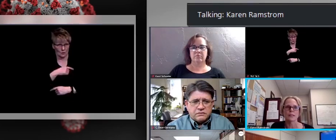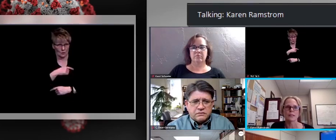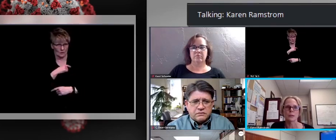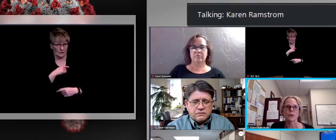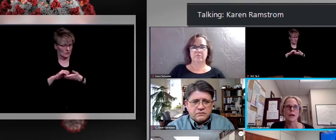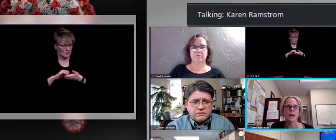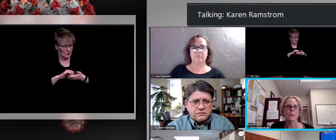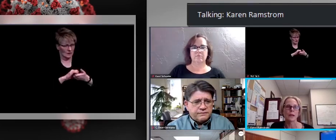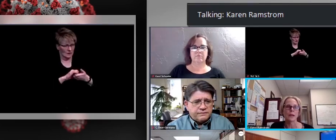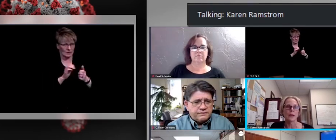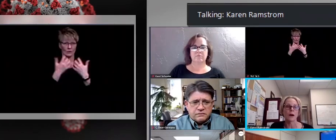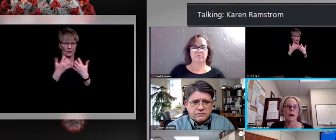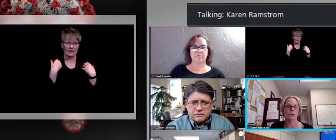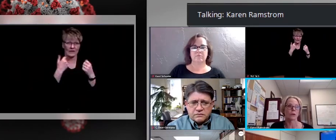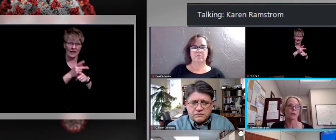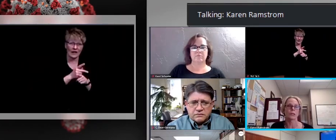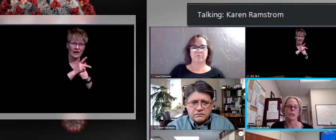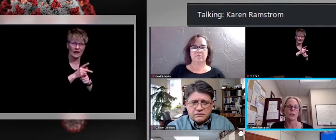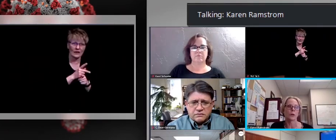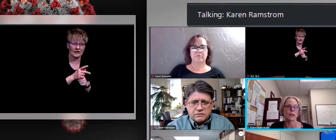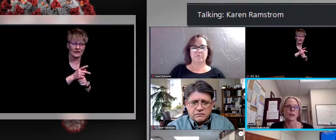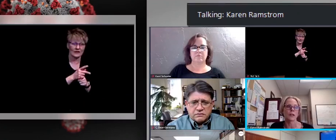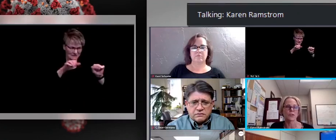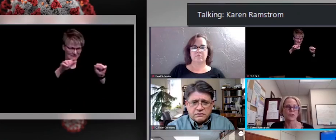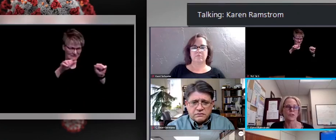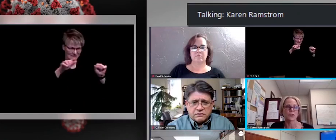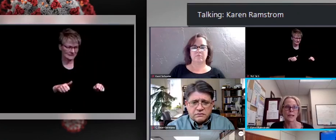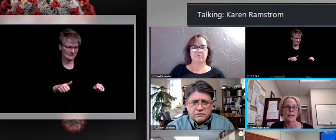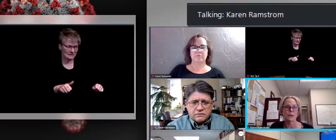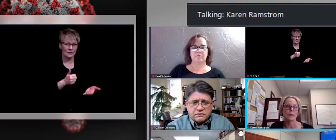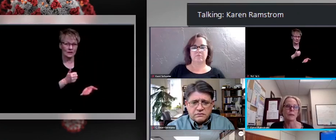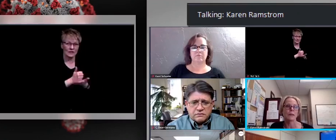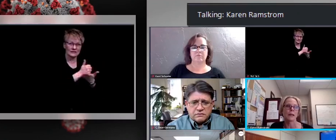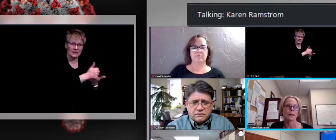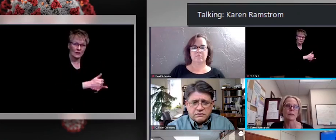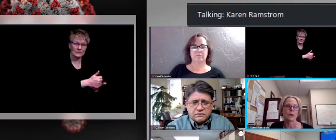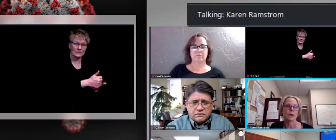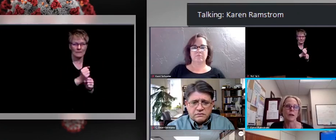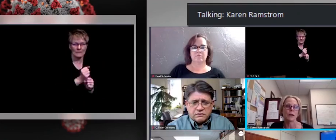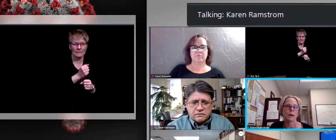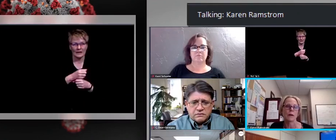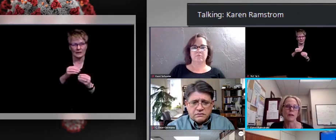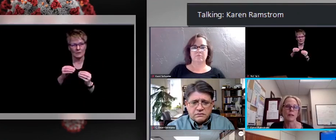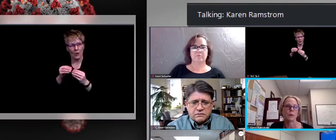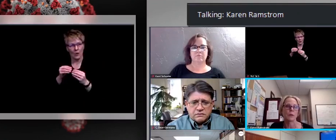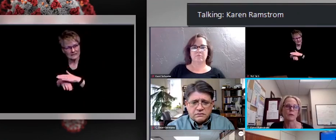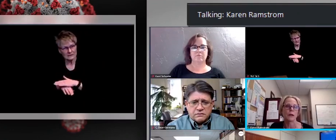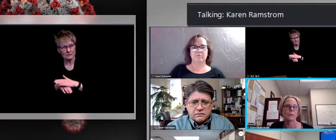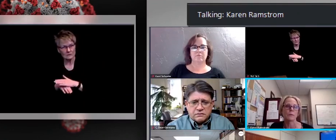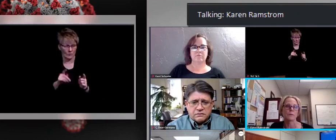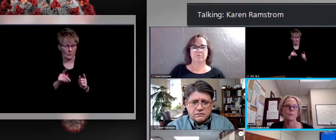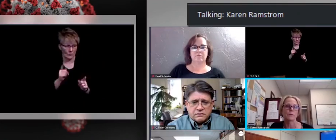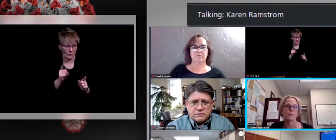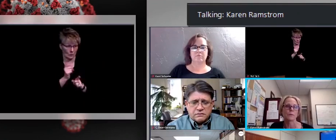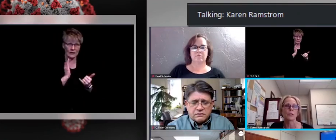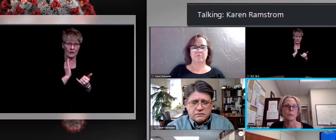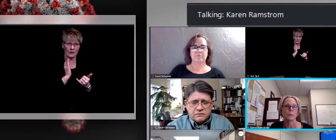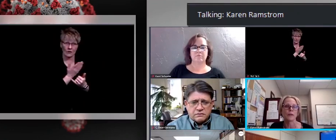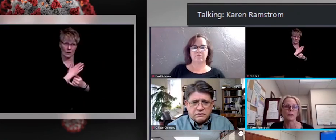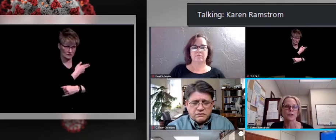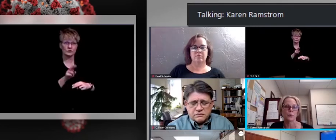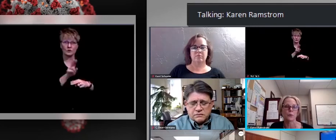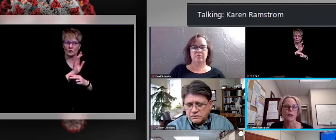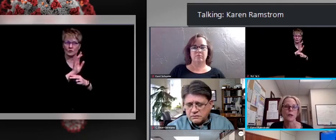more accessible. But we are currently, you know, our hospitals are doing that treatment and are available to